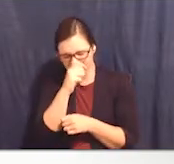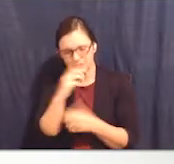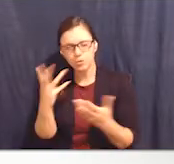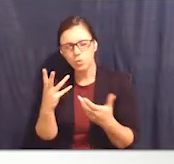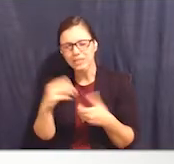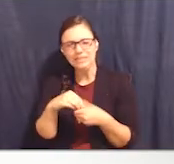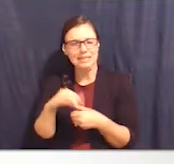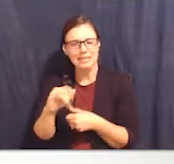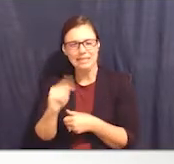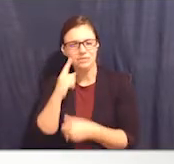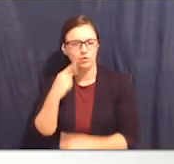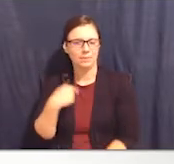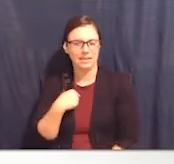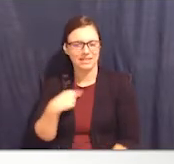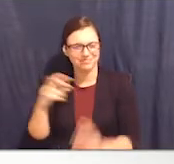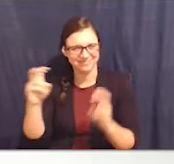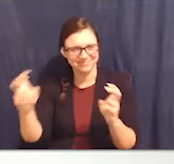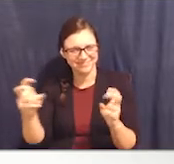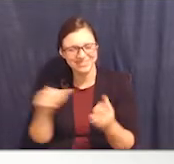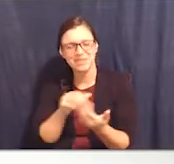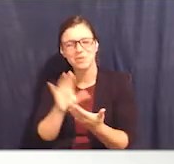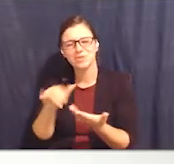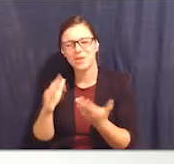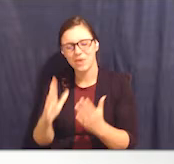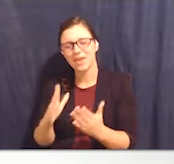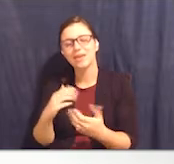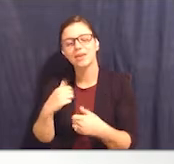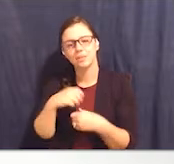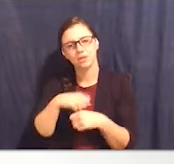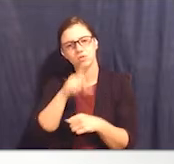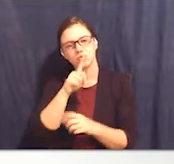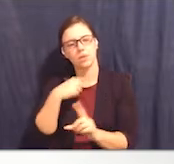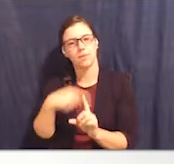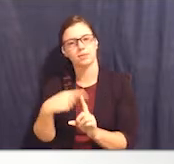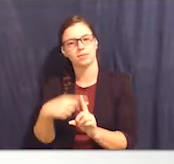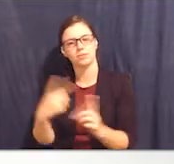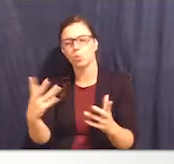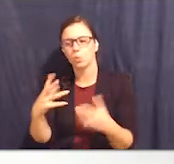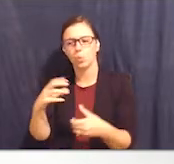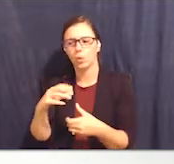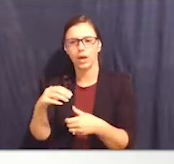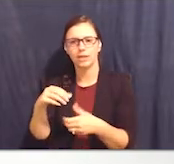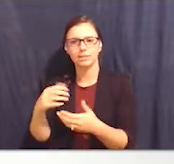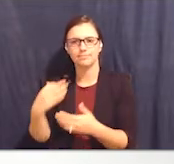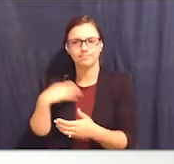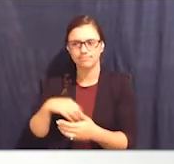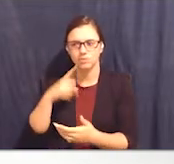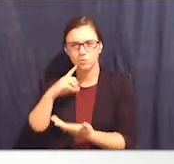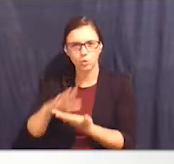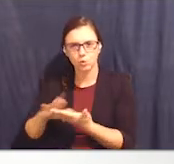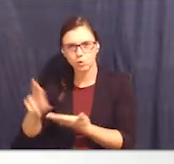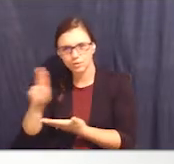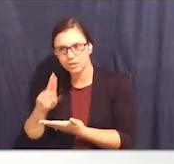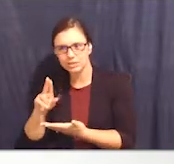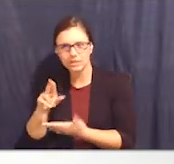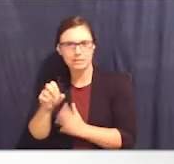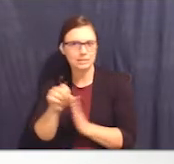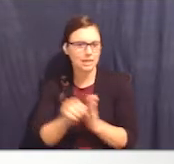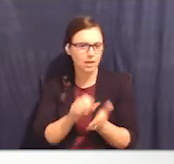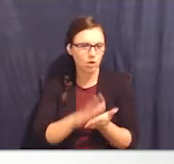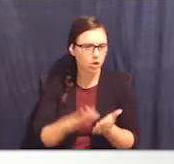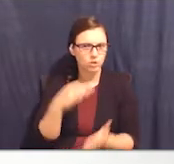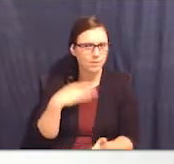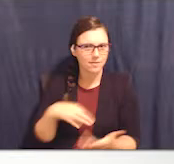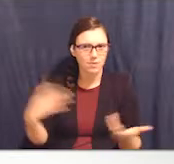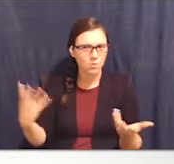of 120 in the last 5 years, and just getting this started, we're doing great. And this year we're